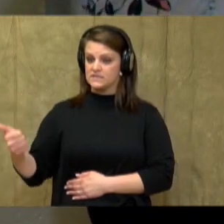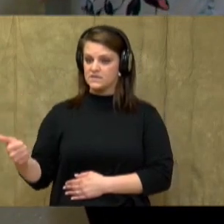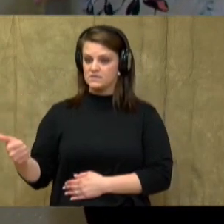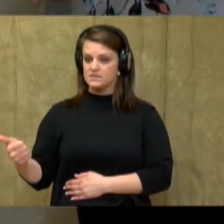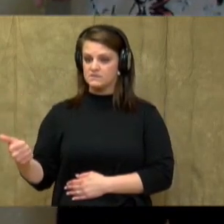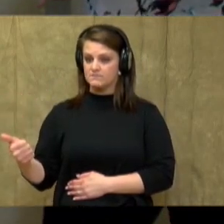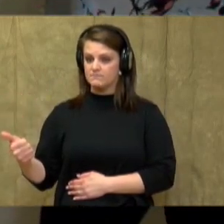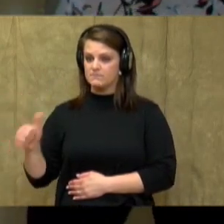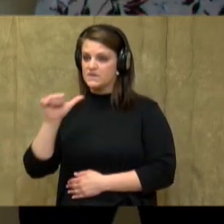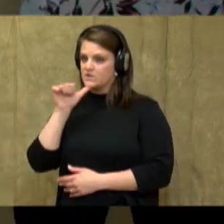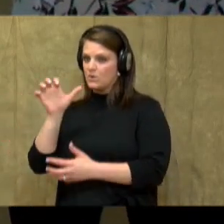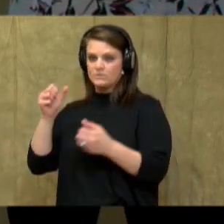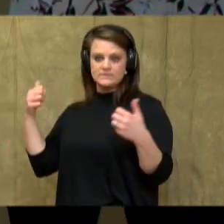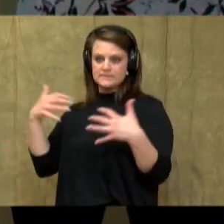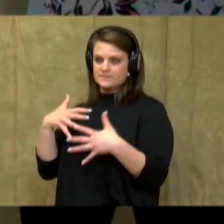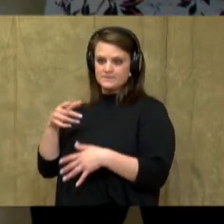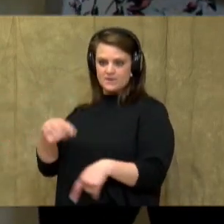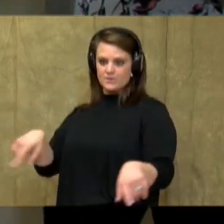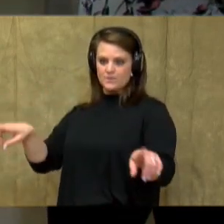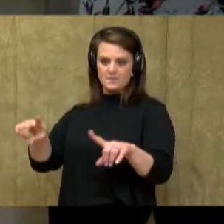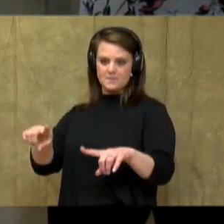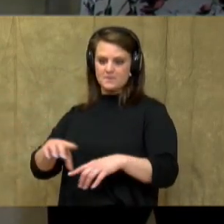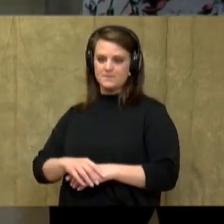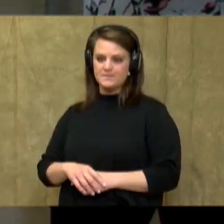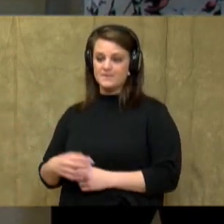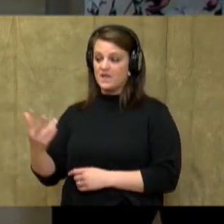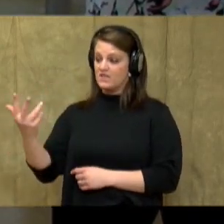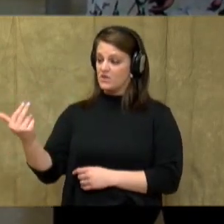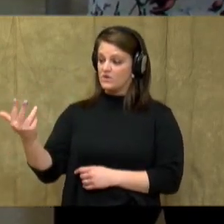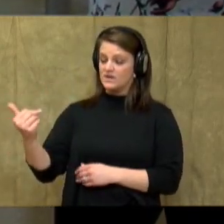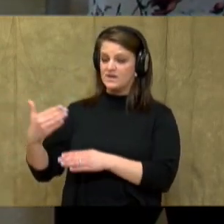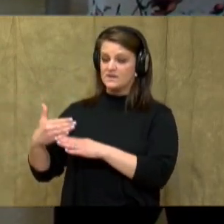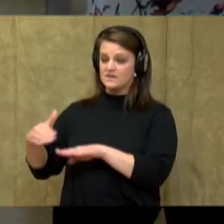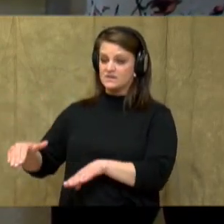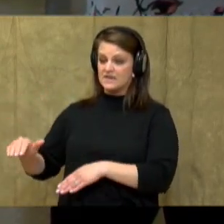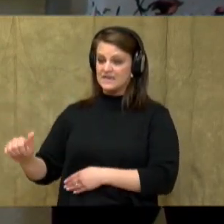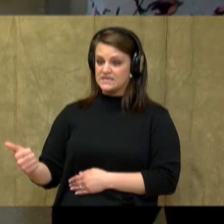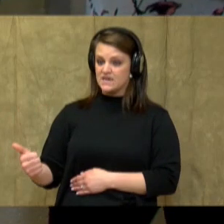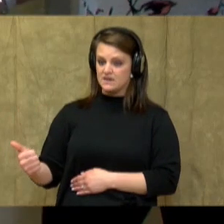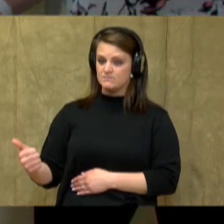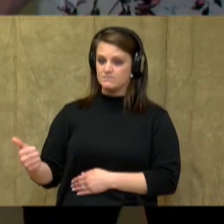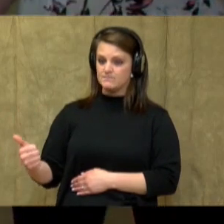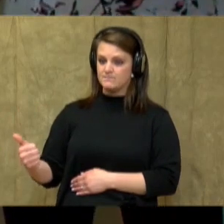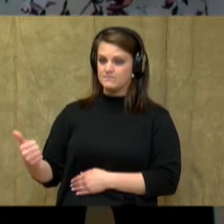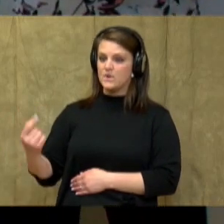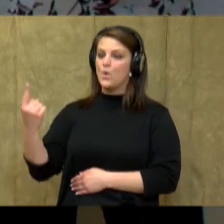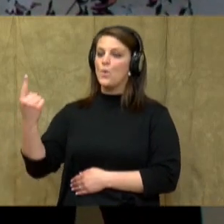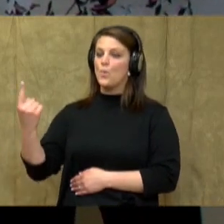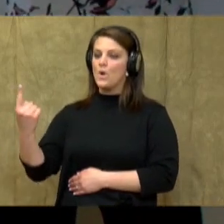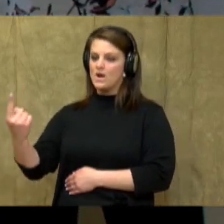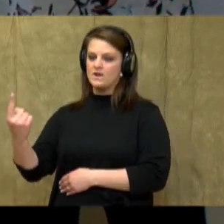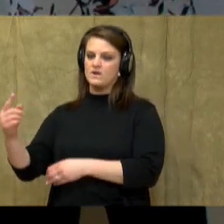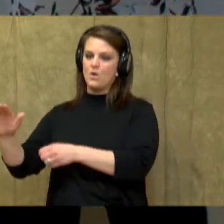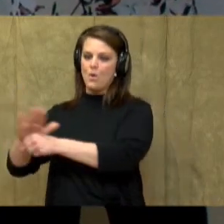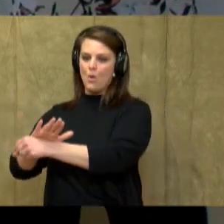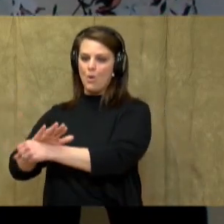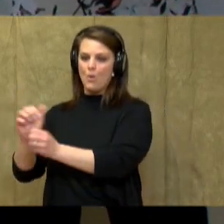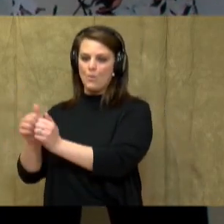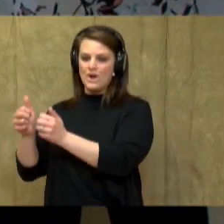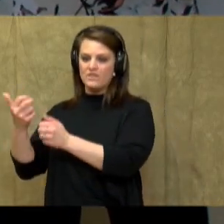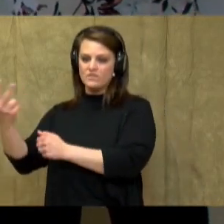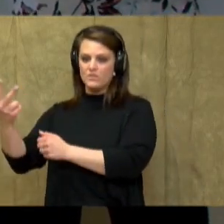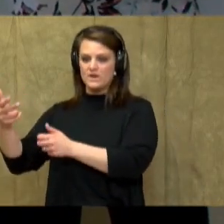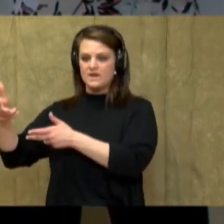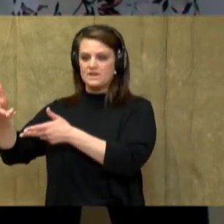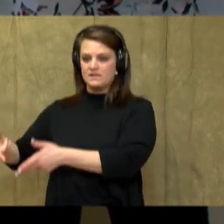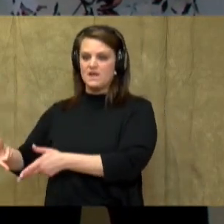13/10. Don't let that scare you. 13 divided by 10 is 1 whole with 3 of